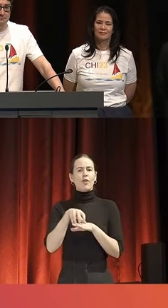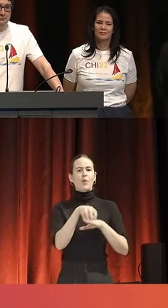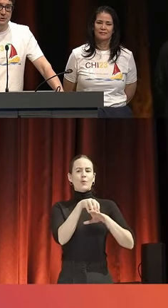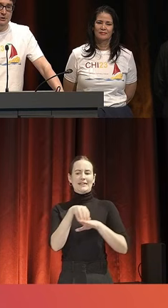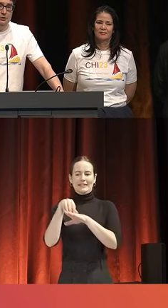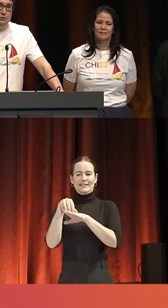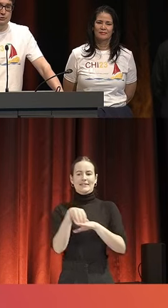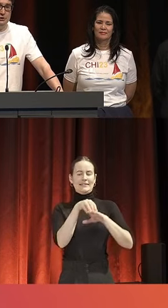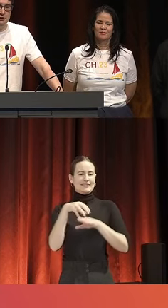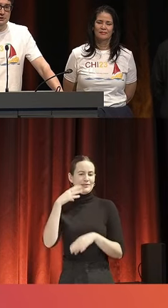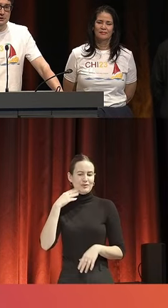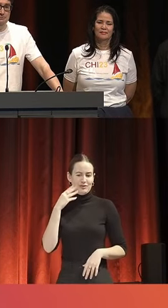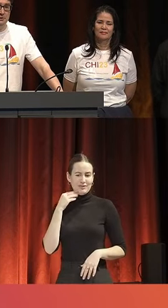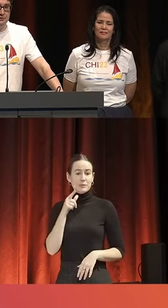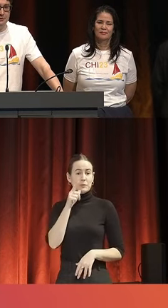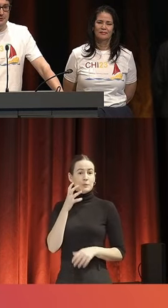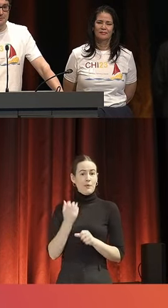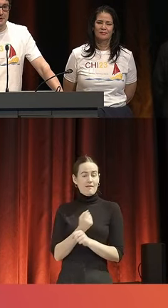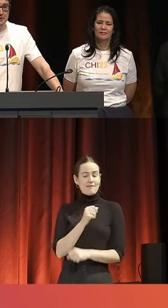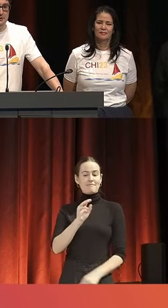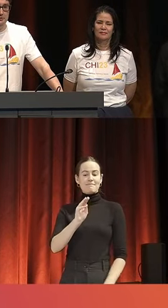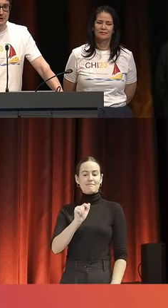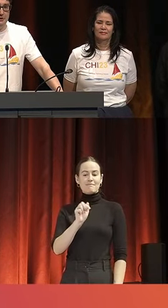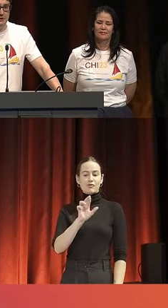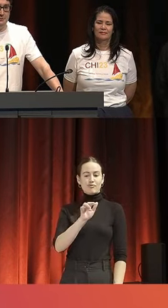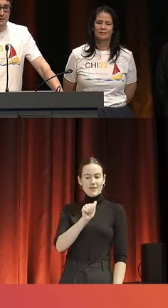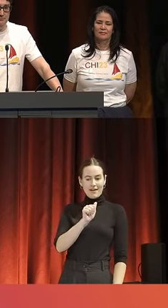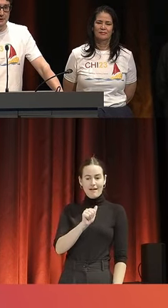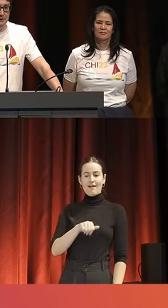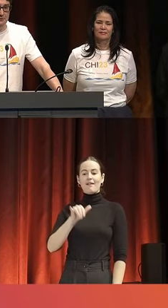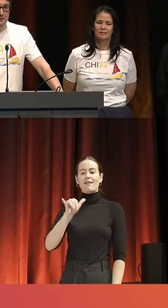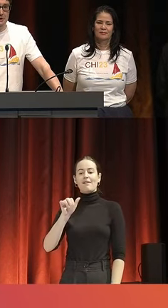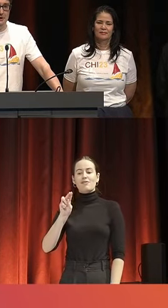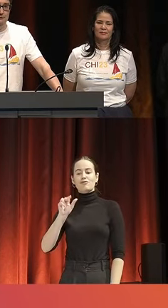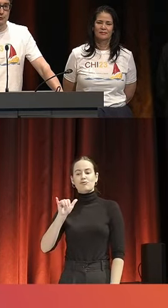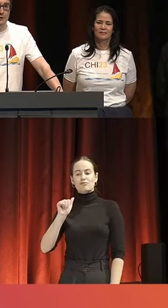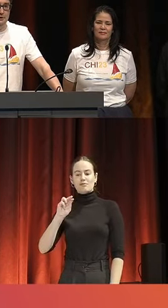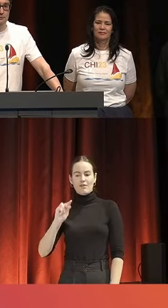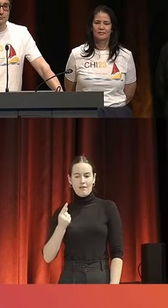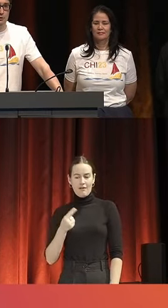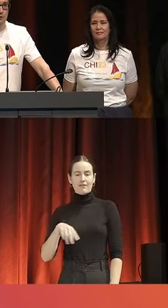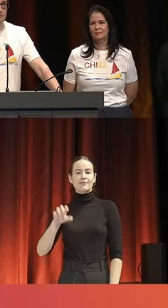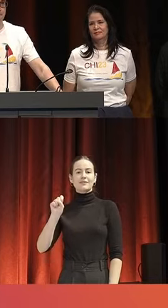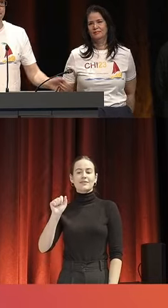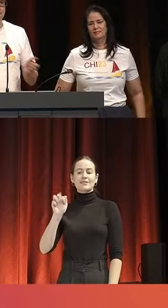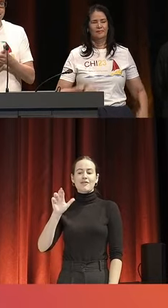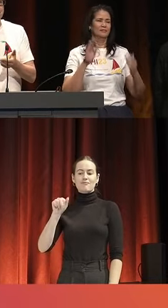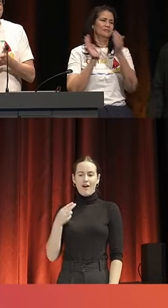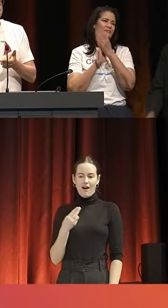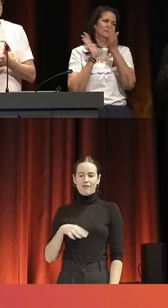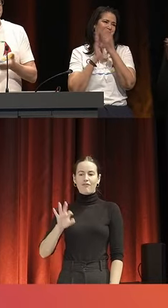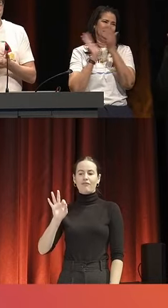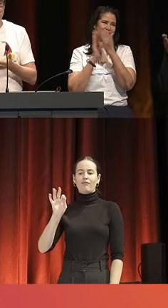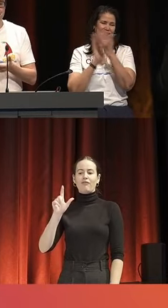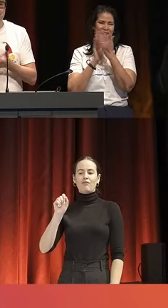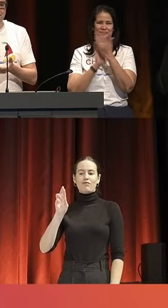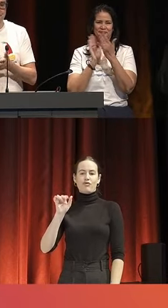Montoya, Yuzhang Yi, Sarah Jane Pell, and Florian Mueller.